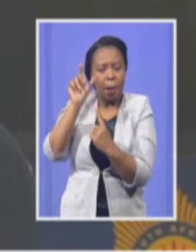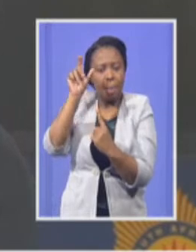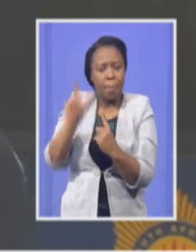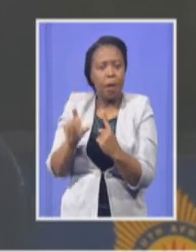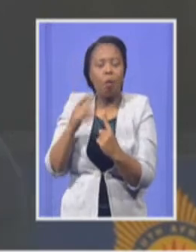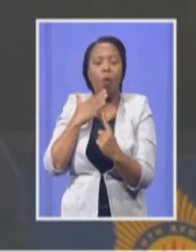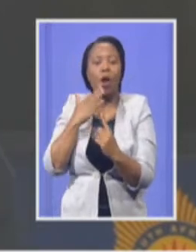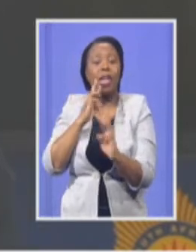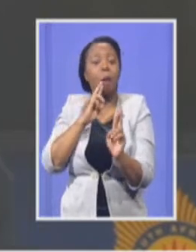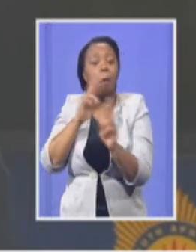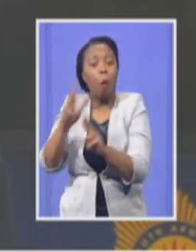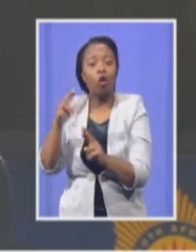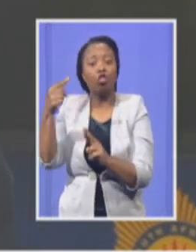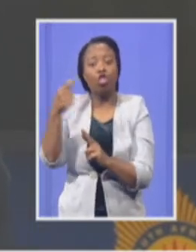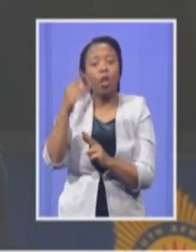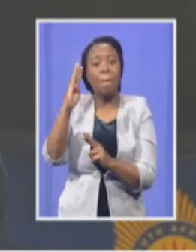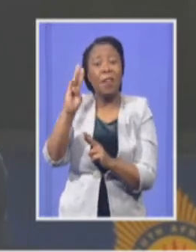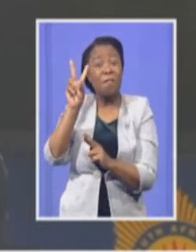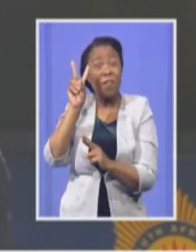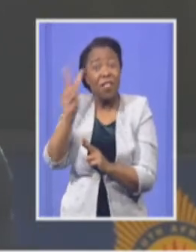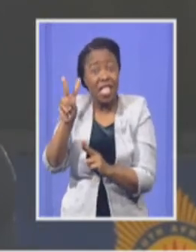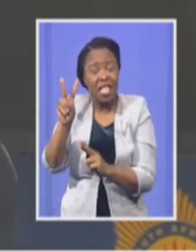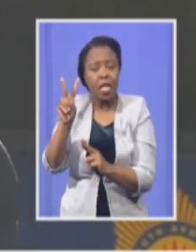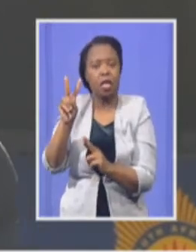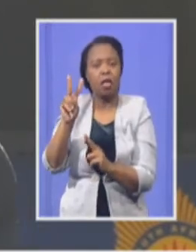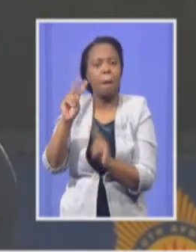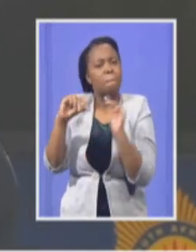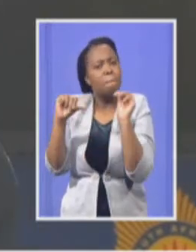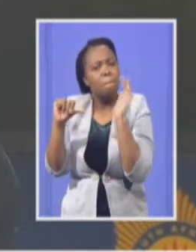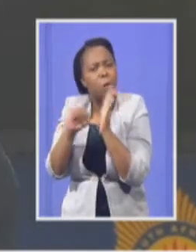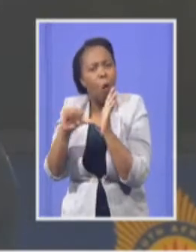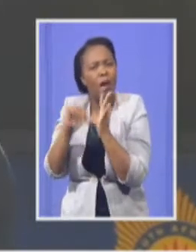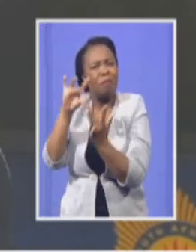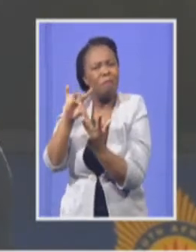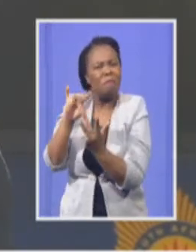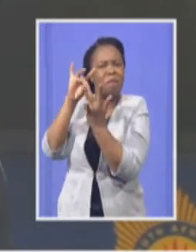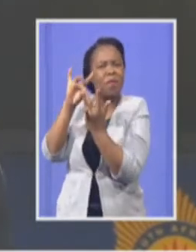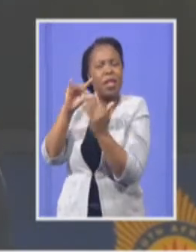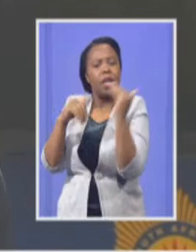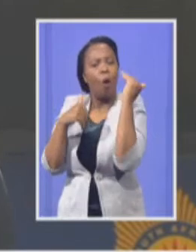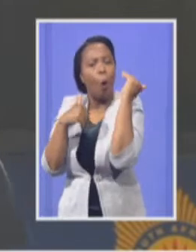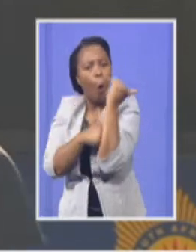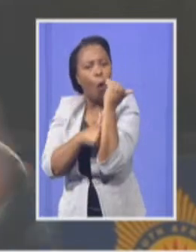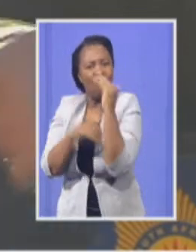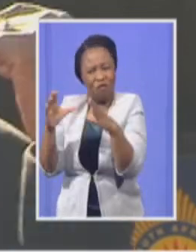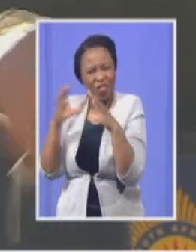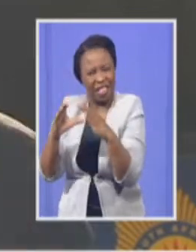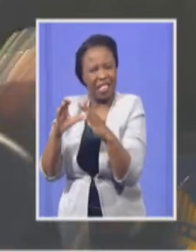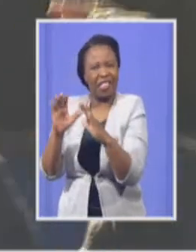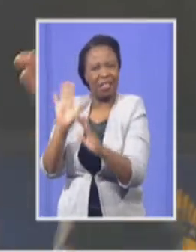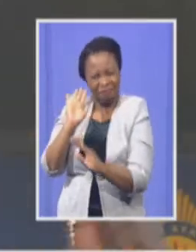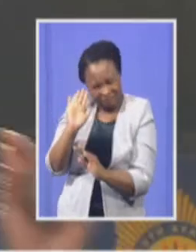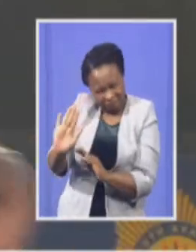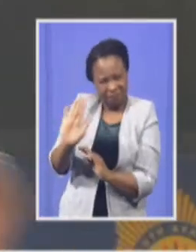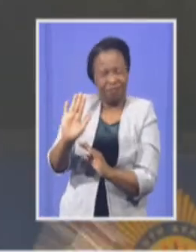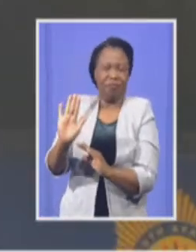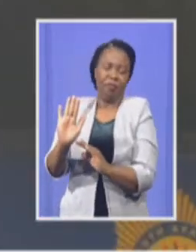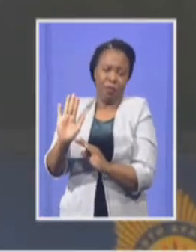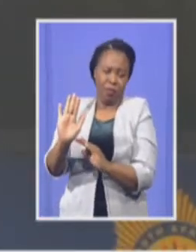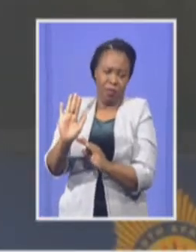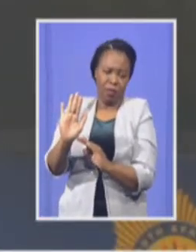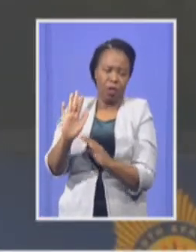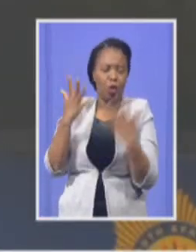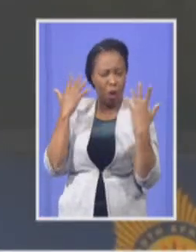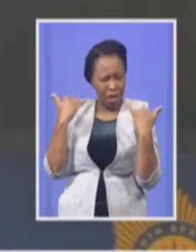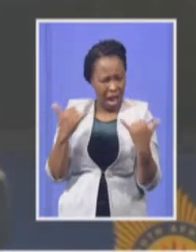ye-gender based violence bakwazi ukubhekana nalabo bantu bangabahluphi. What I'm calling a police